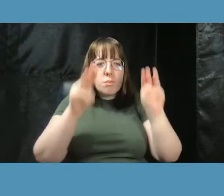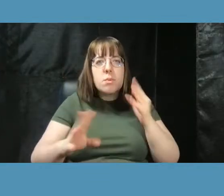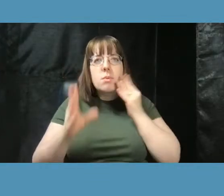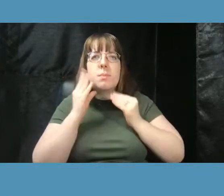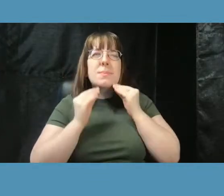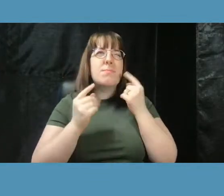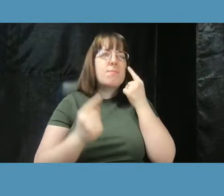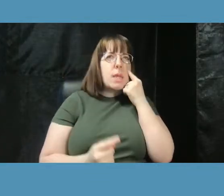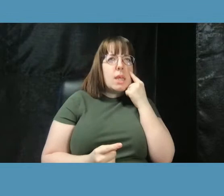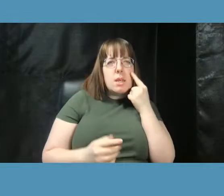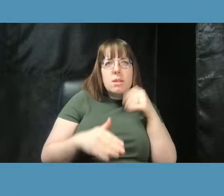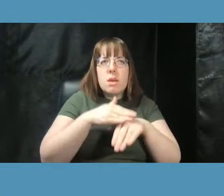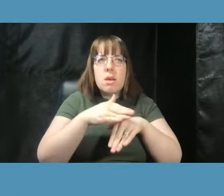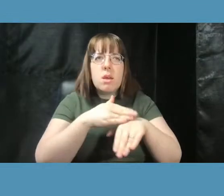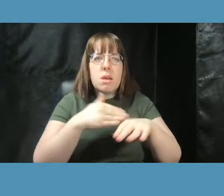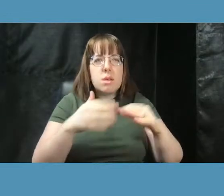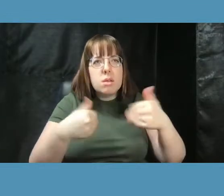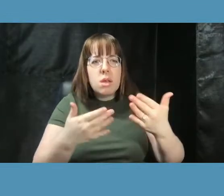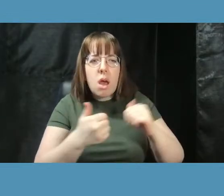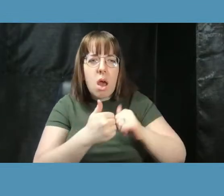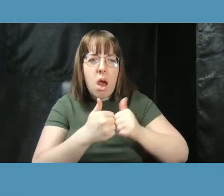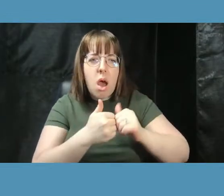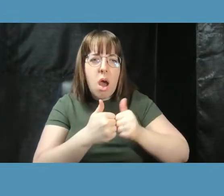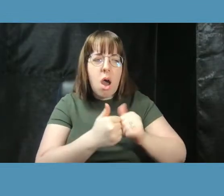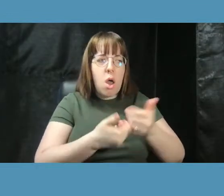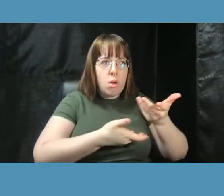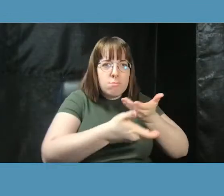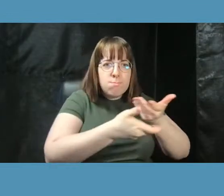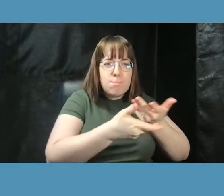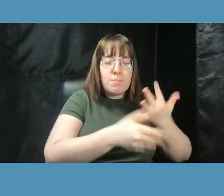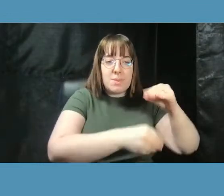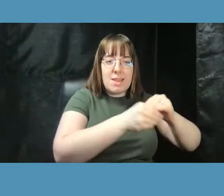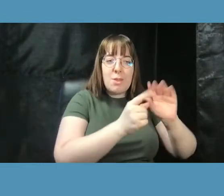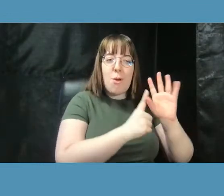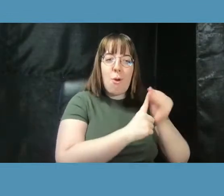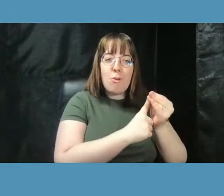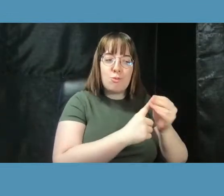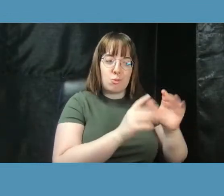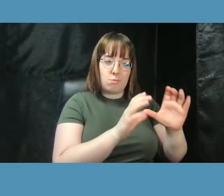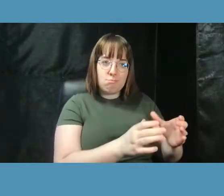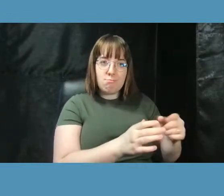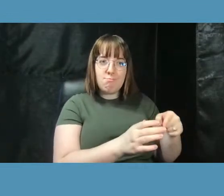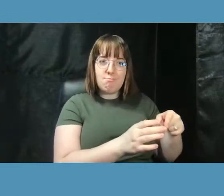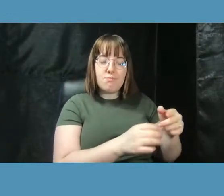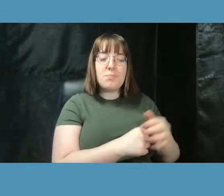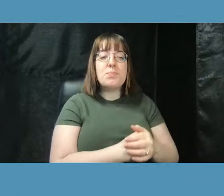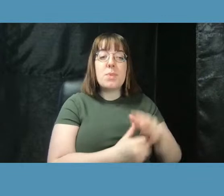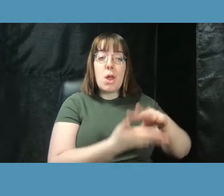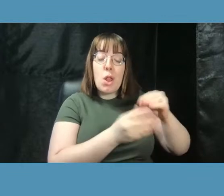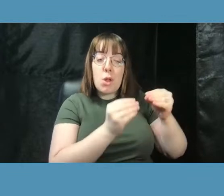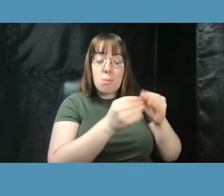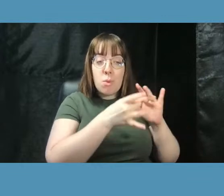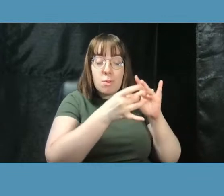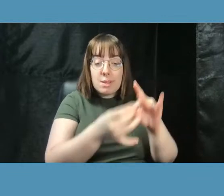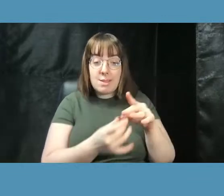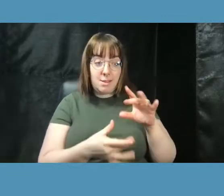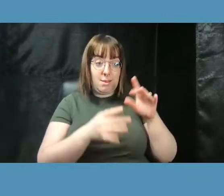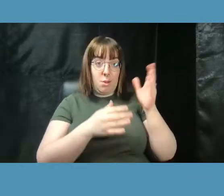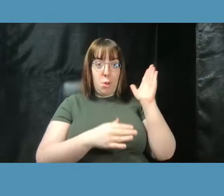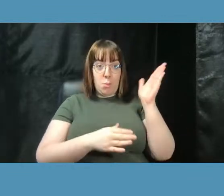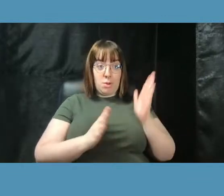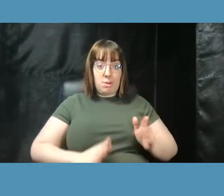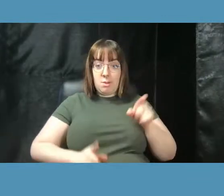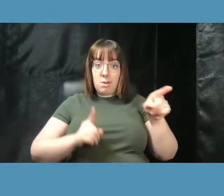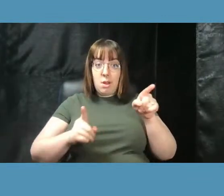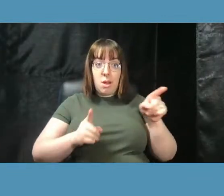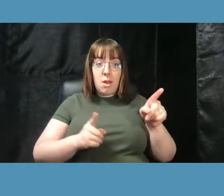and inclusive museum discourses within the cultural sector. You can learn more about our presenters from their full bios,